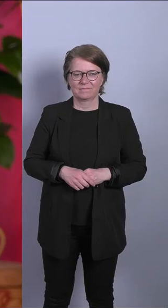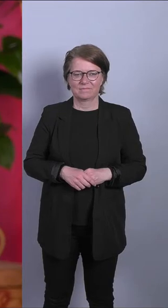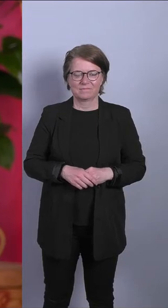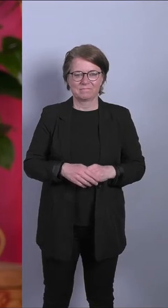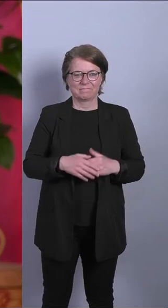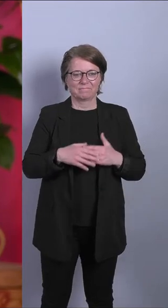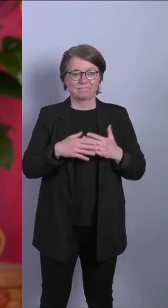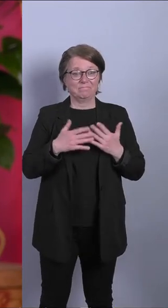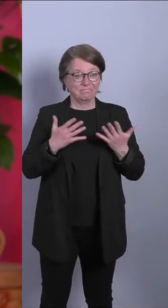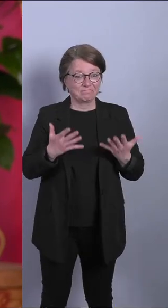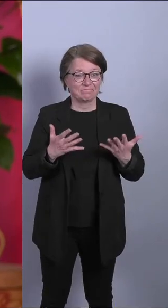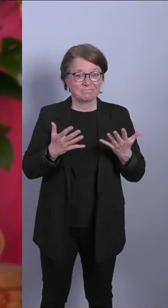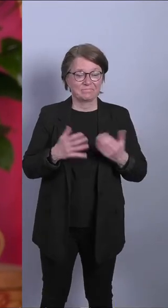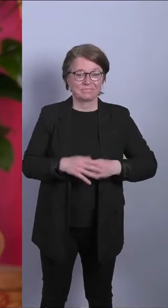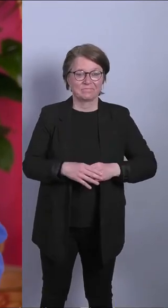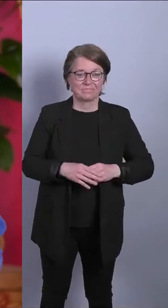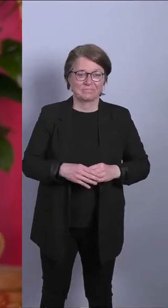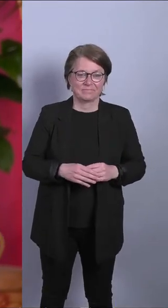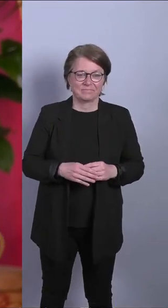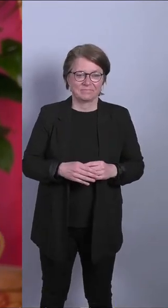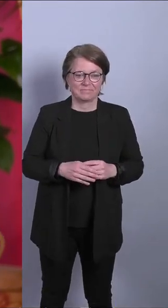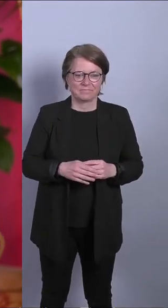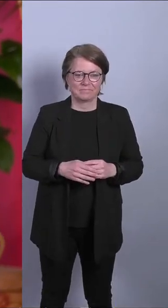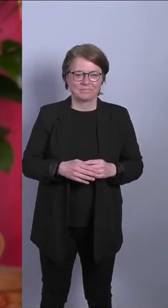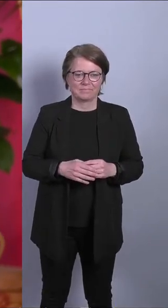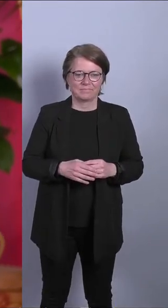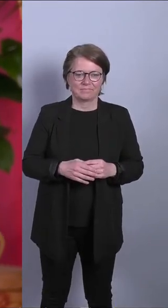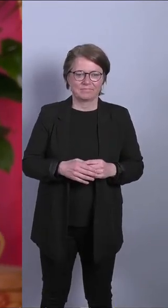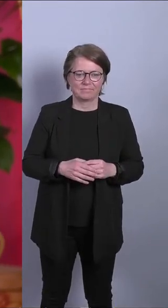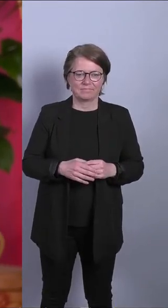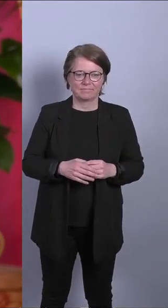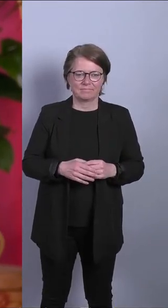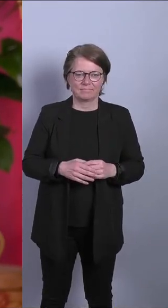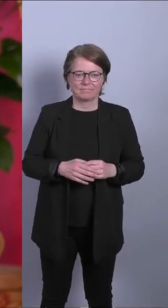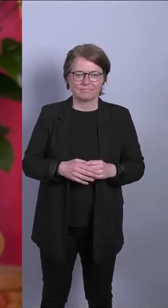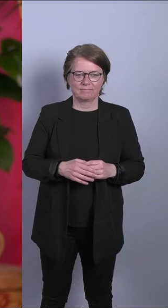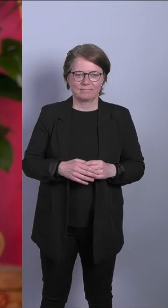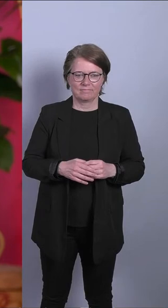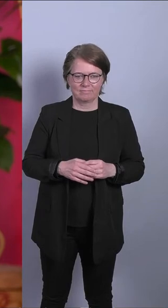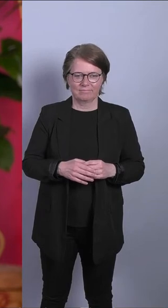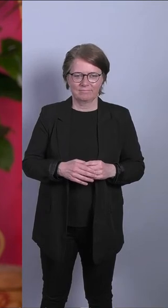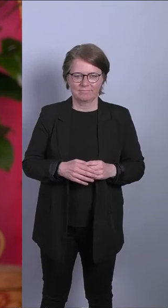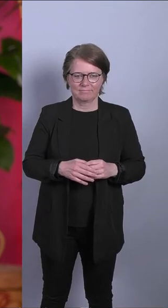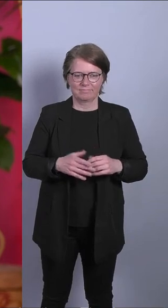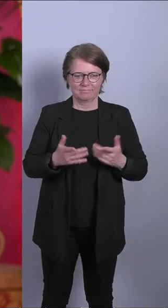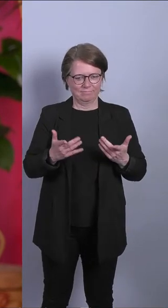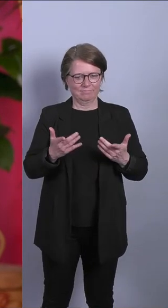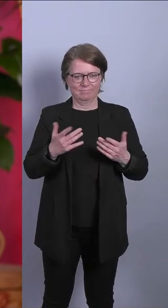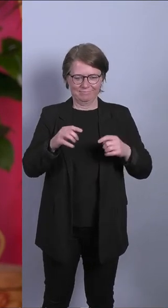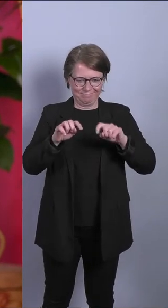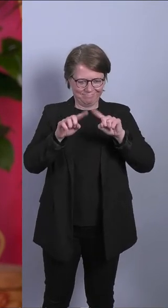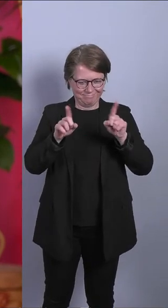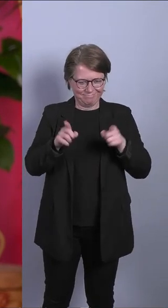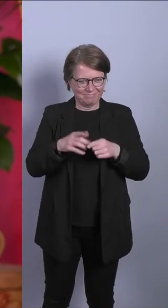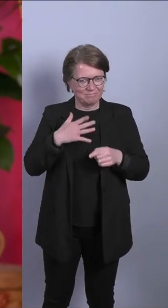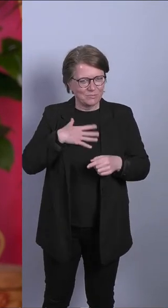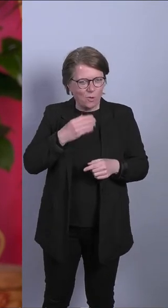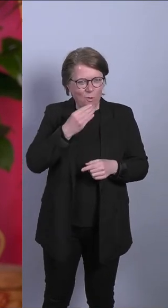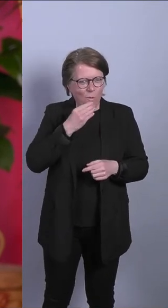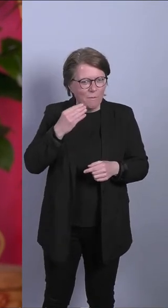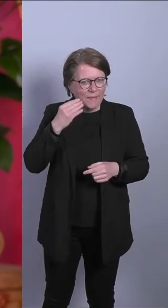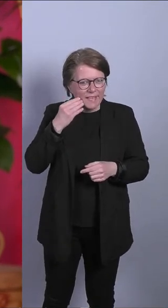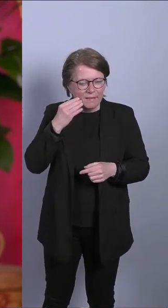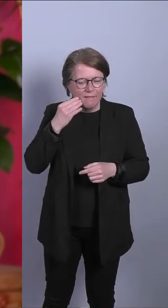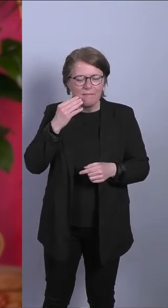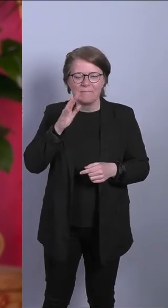Yeah. Now, if you want to have your own little unity at home, this is your opportunity. We prepared a